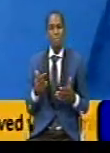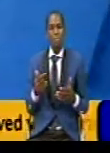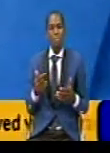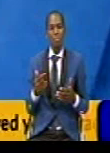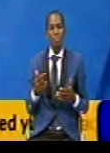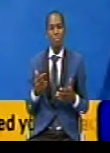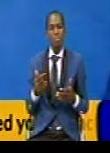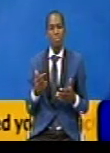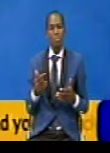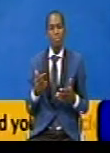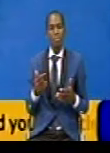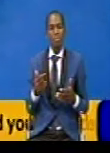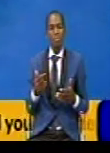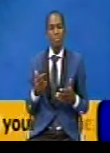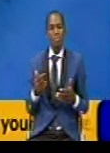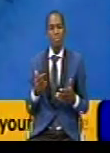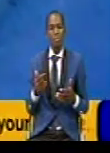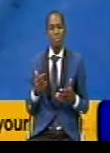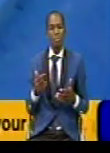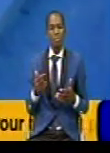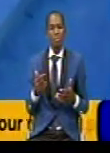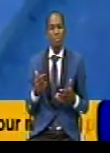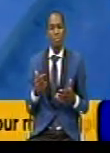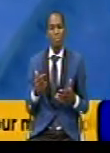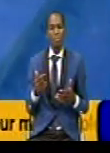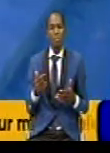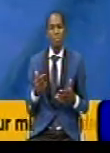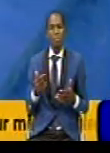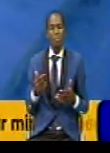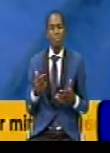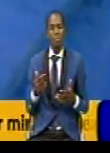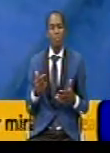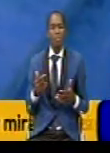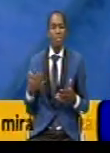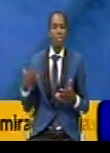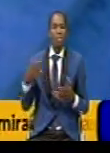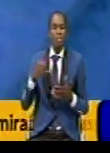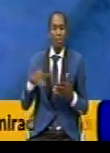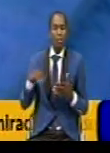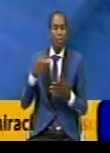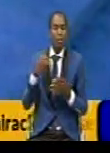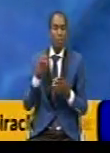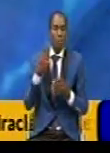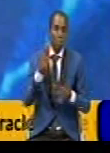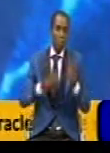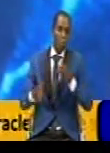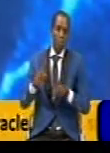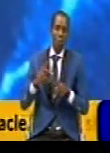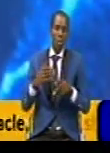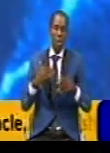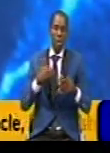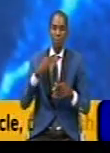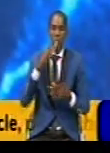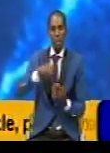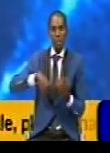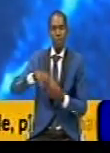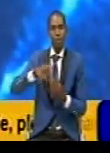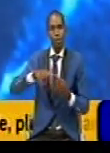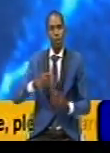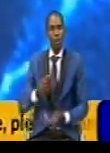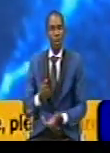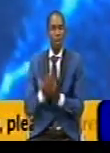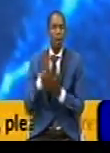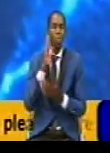here. Even one sister, Mary, and the other sister, our Queen, they have been the